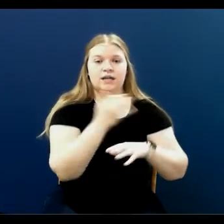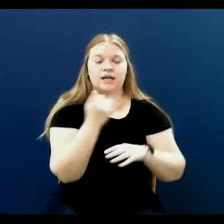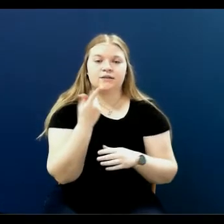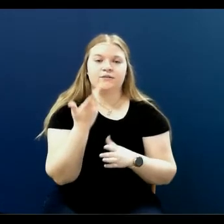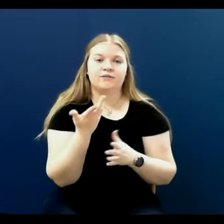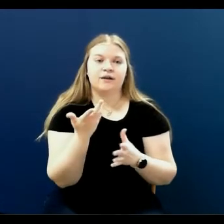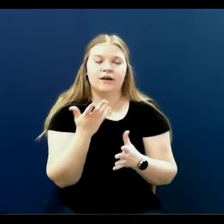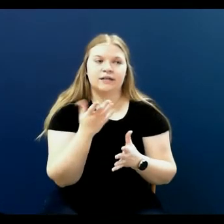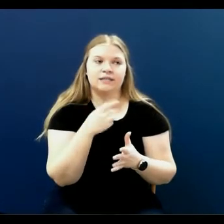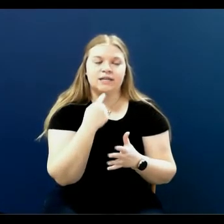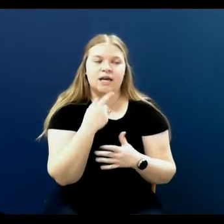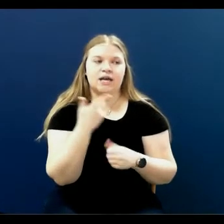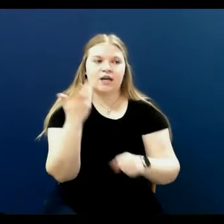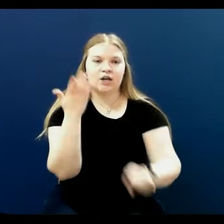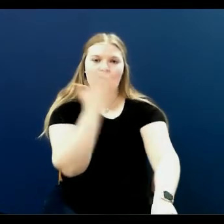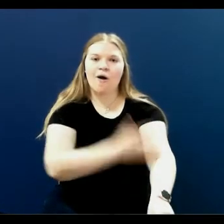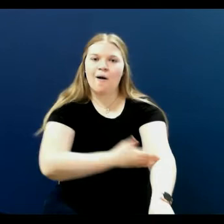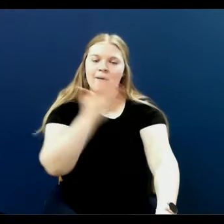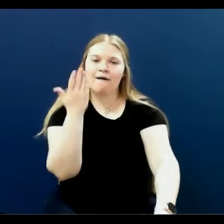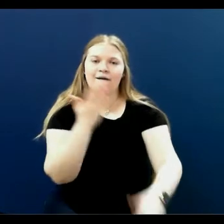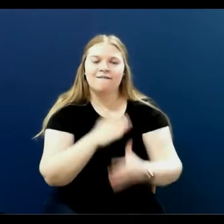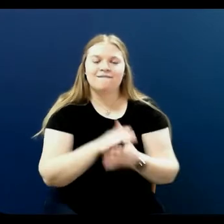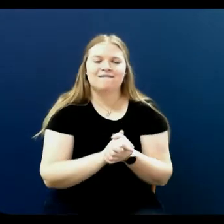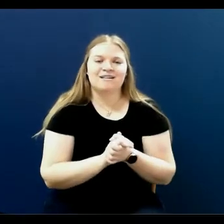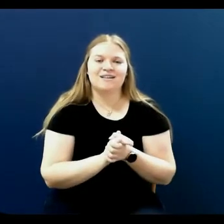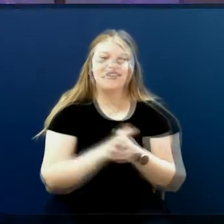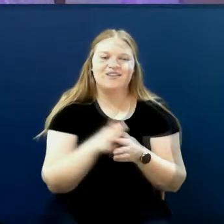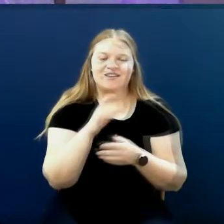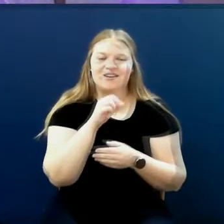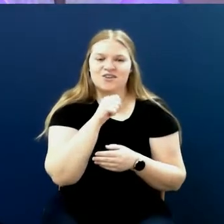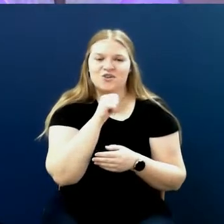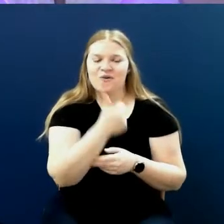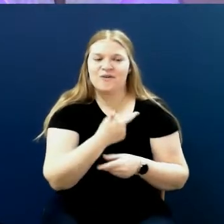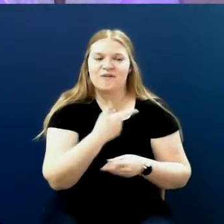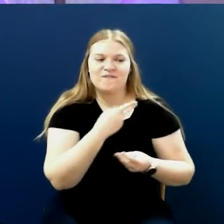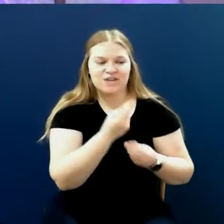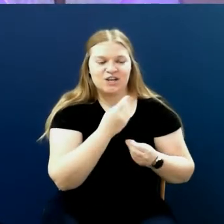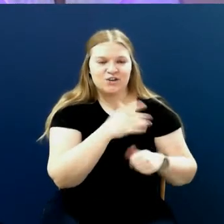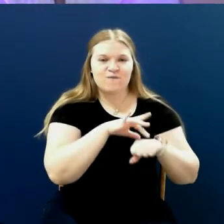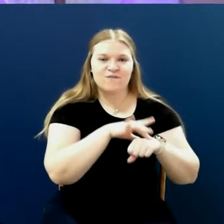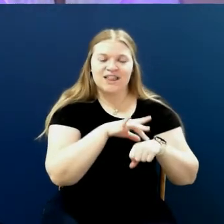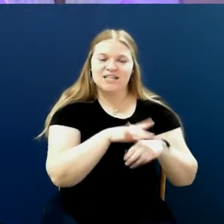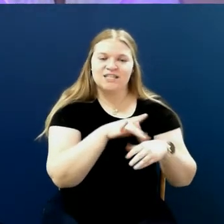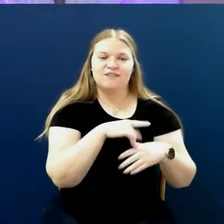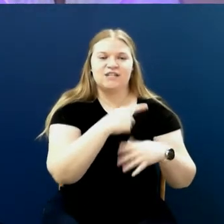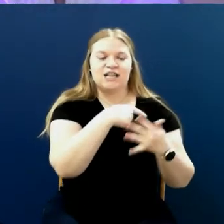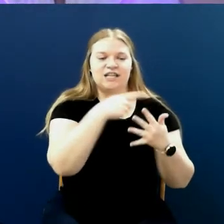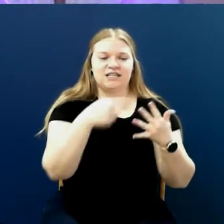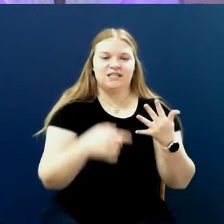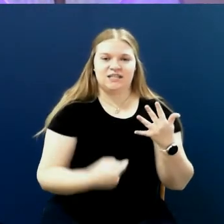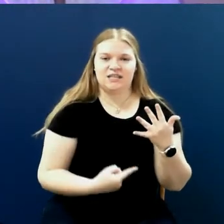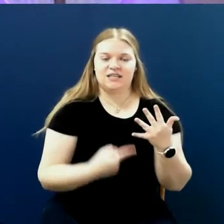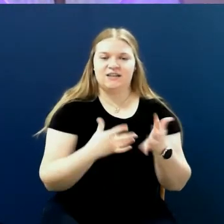cutting your arm off. What it is no longer feed your flesh. And it gives us a list of things.